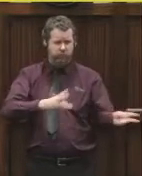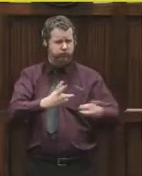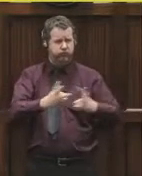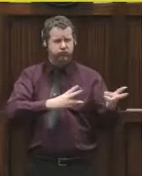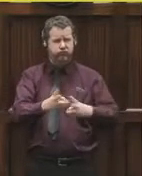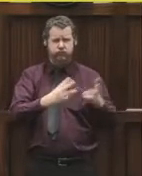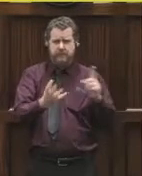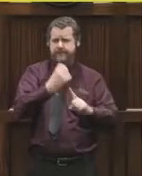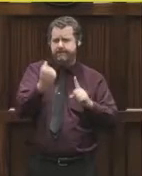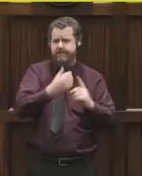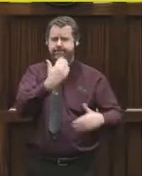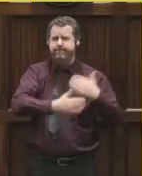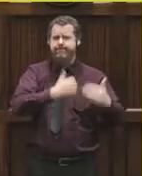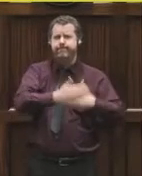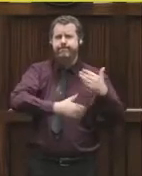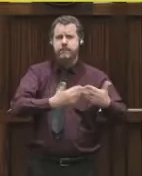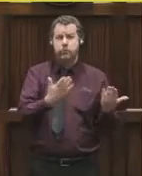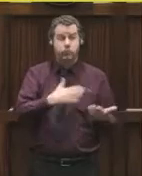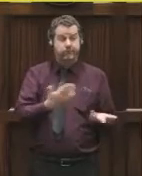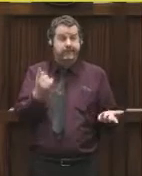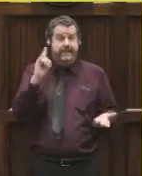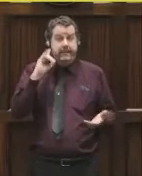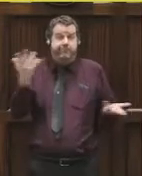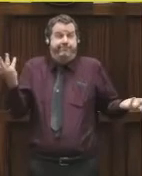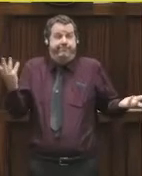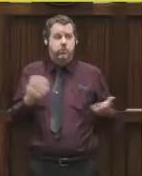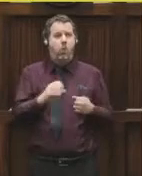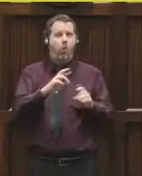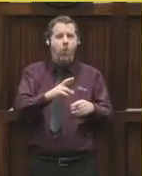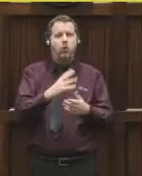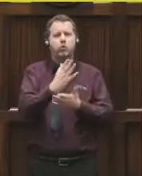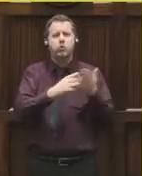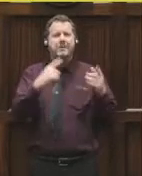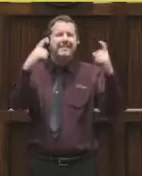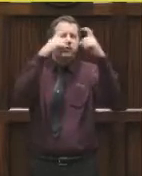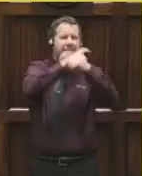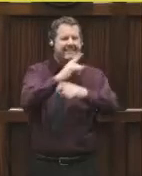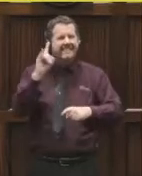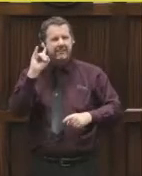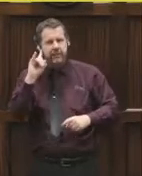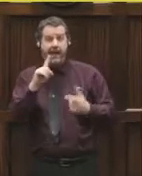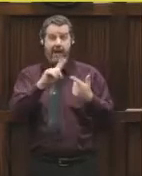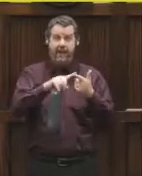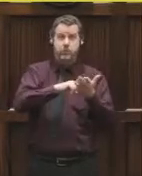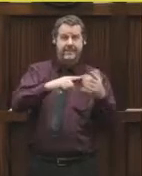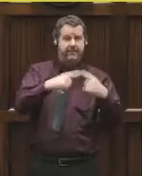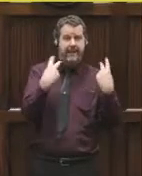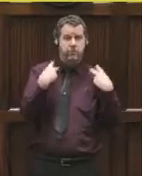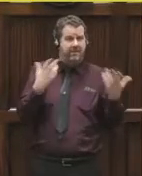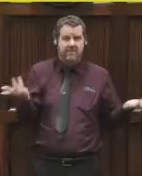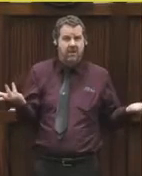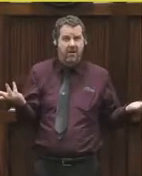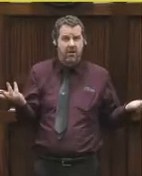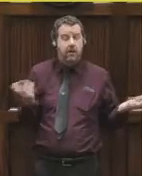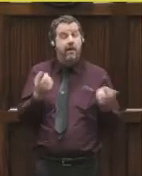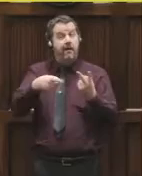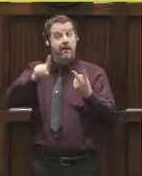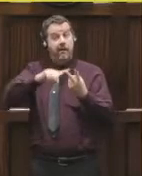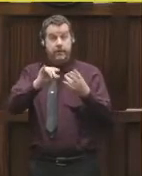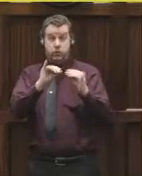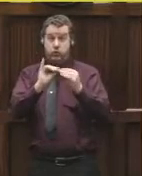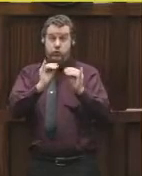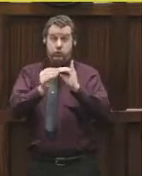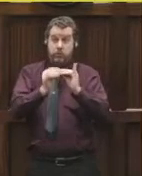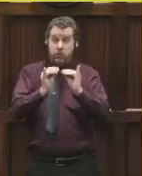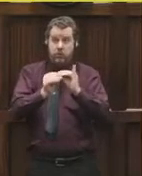just cannot hear or have difficulty hearing and use a different language. Interpreters are also difficult to get. There are